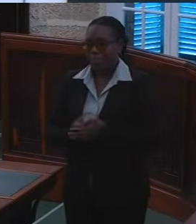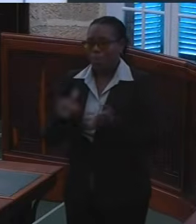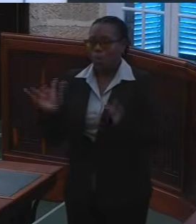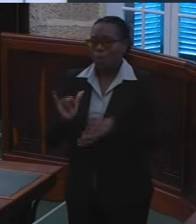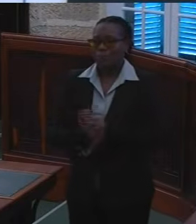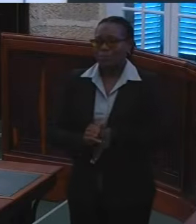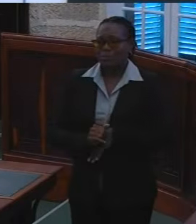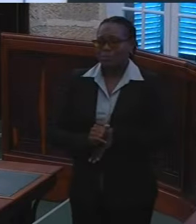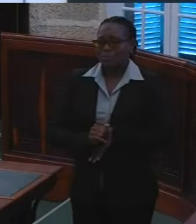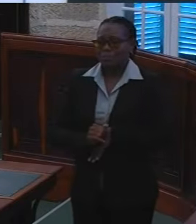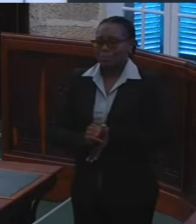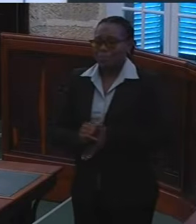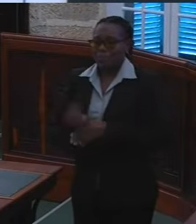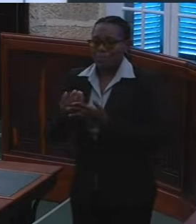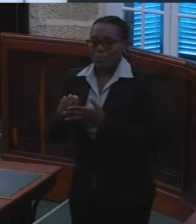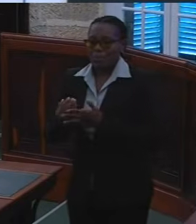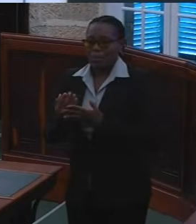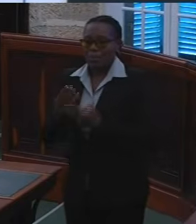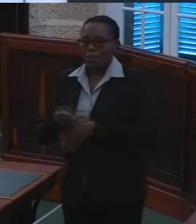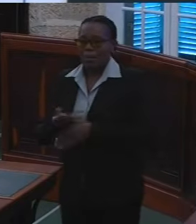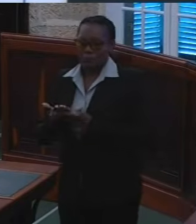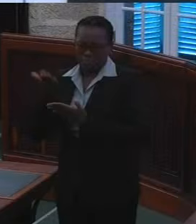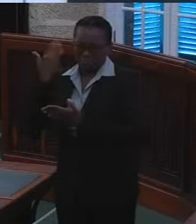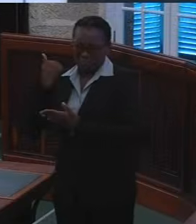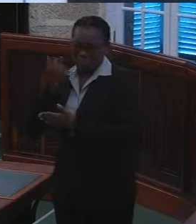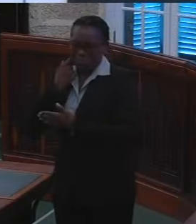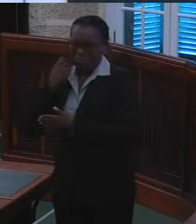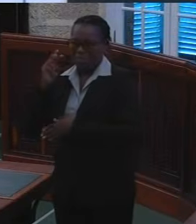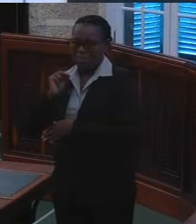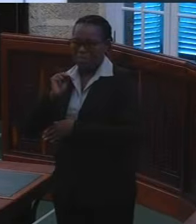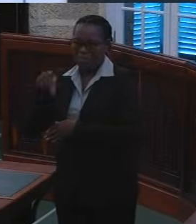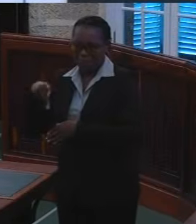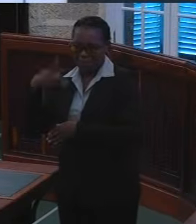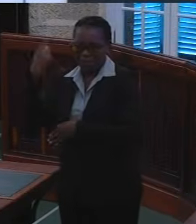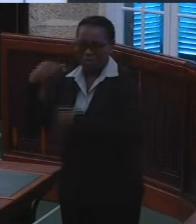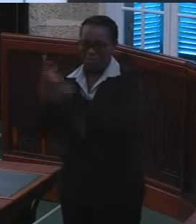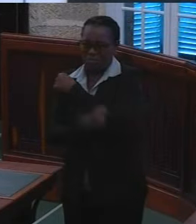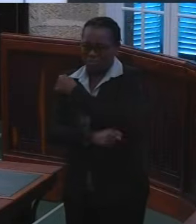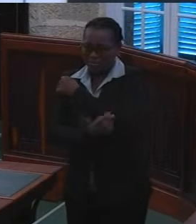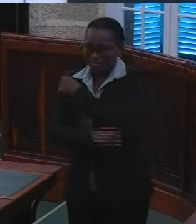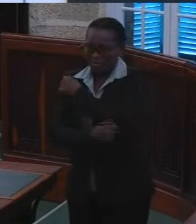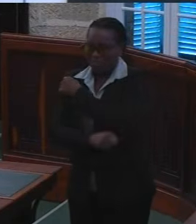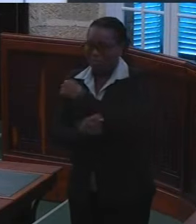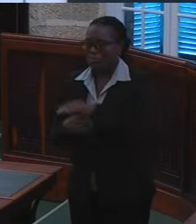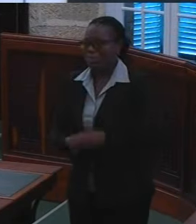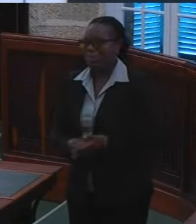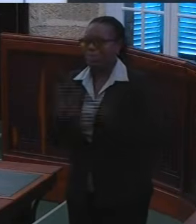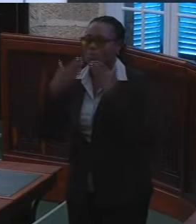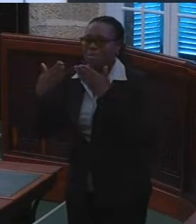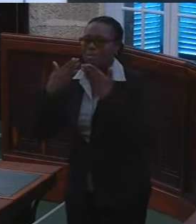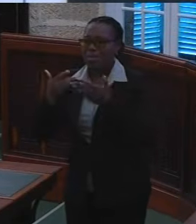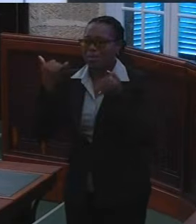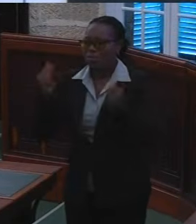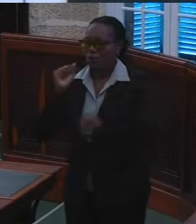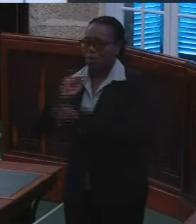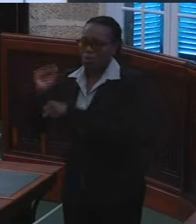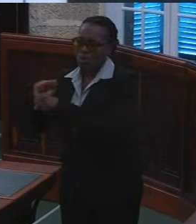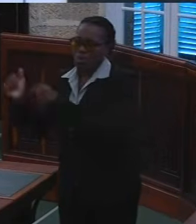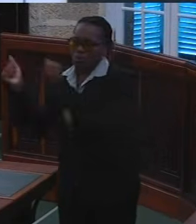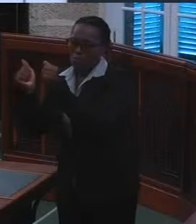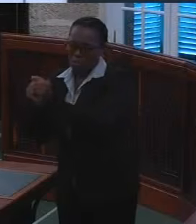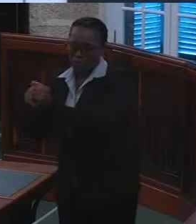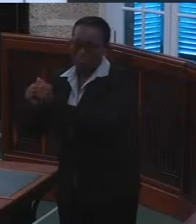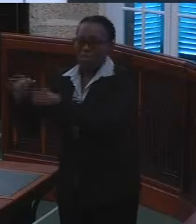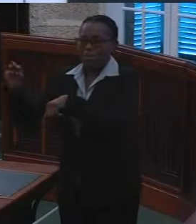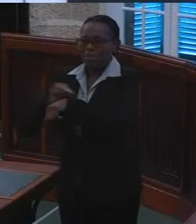did, the former member for St. Thomas, who is now working with the Ministry, giving her solid support to